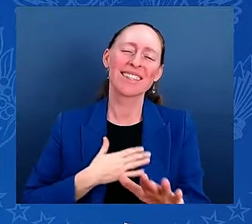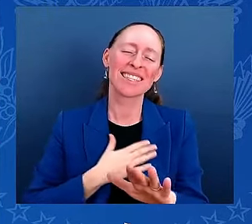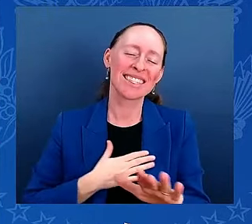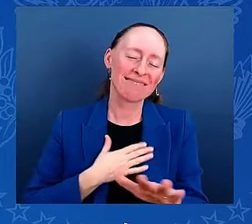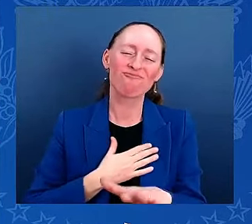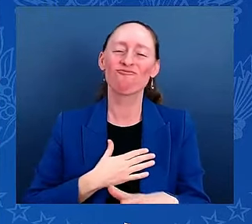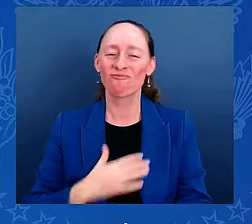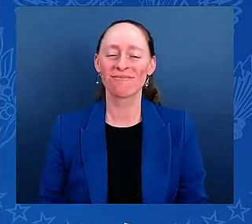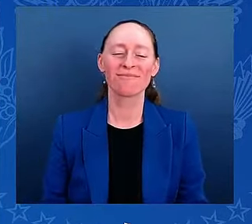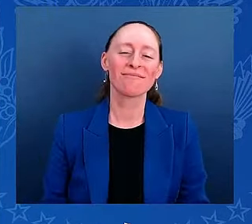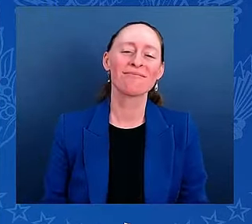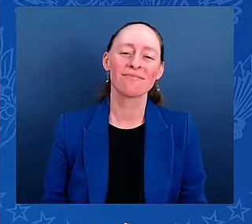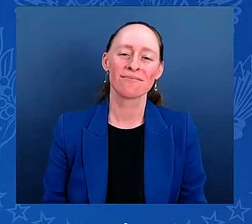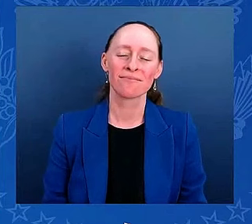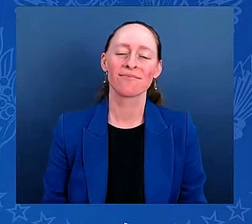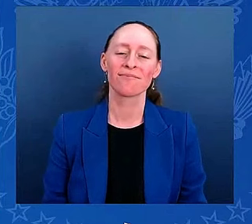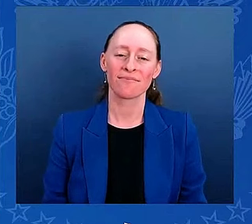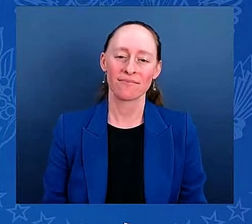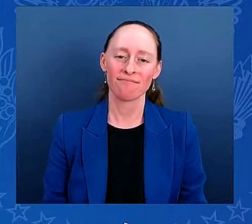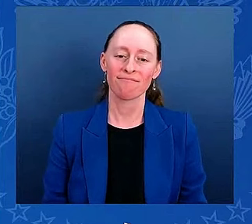Thank you, thank you, thank you.